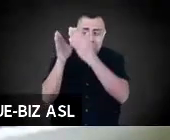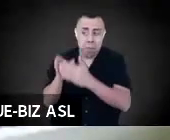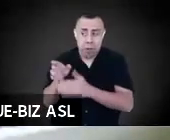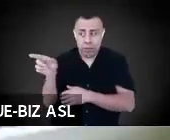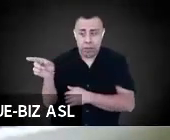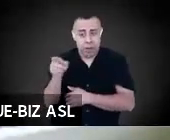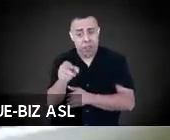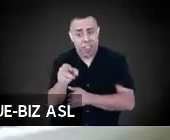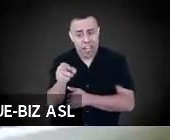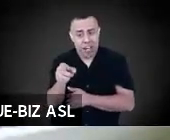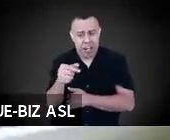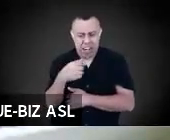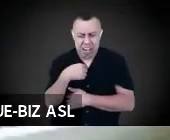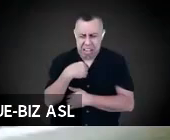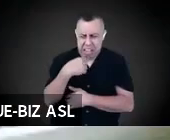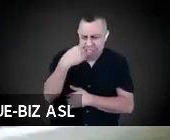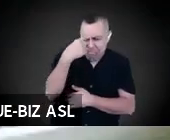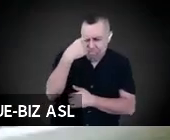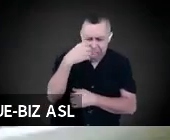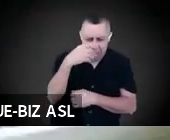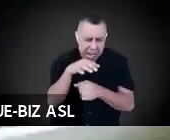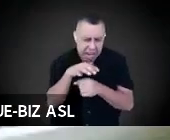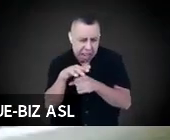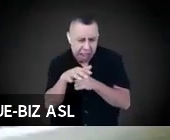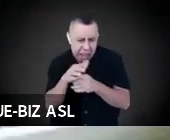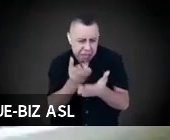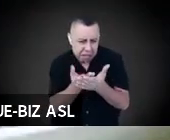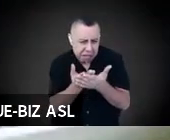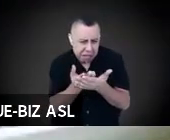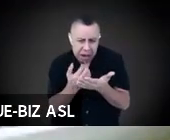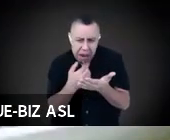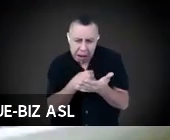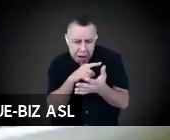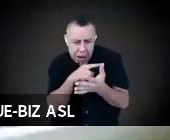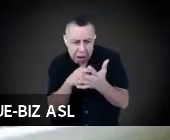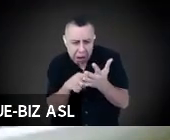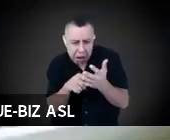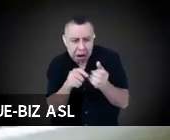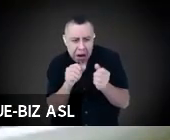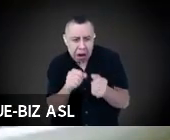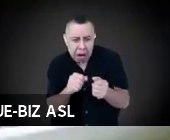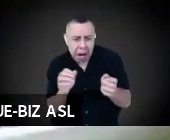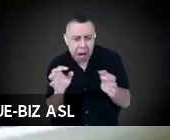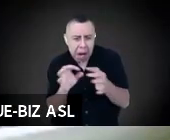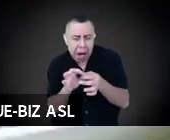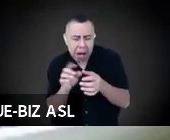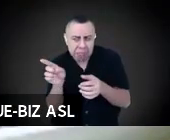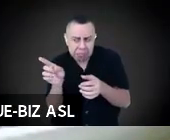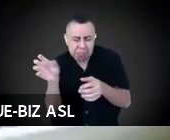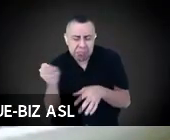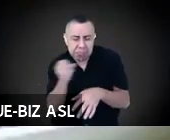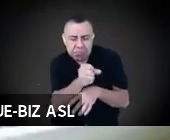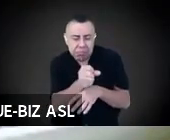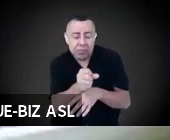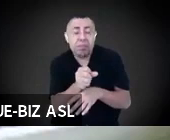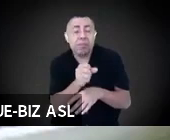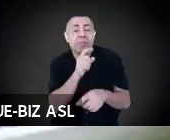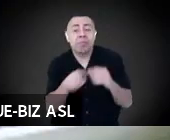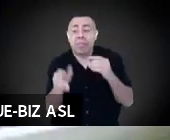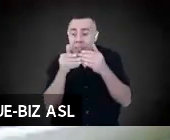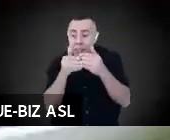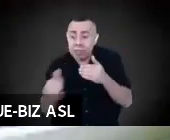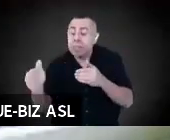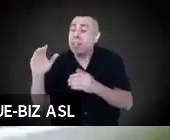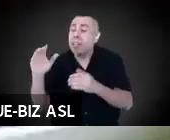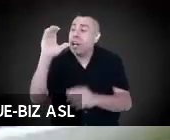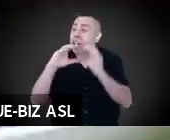and such crime. So that's all we need. We're not gonna search for anyone else. Prime example is the Exonerated